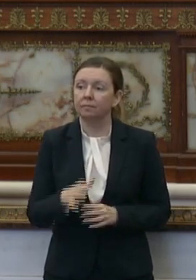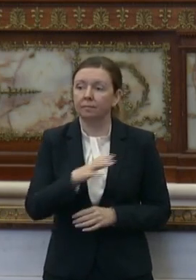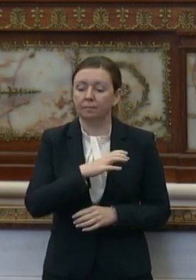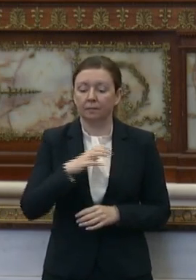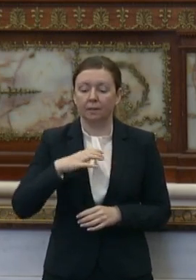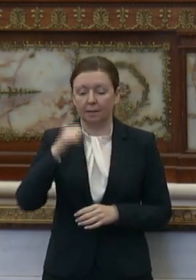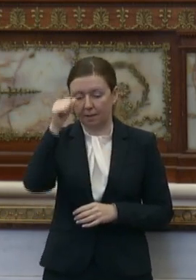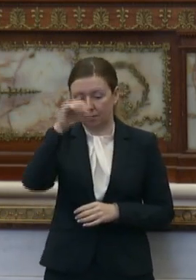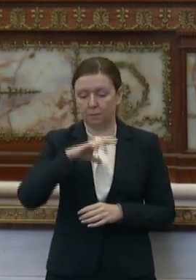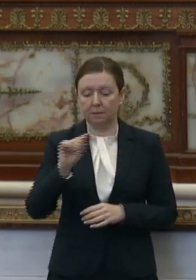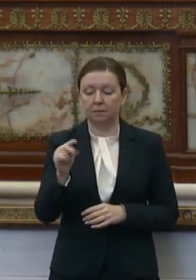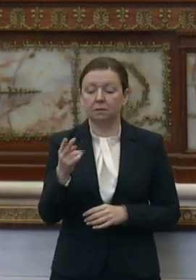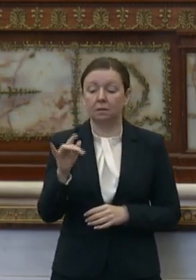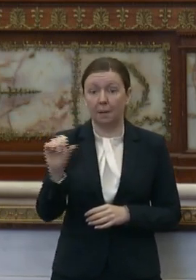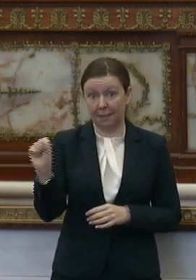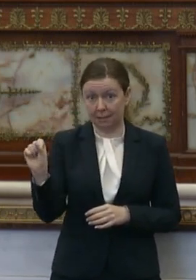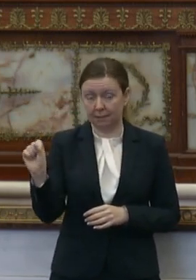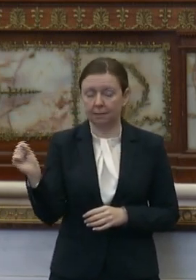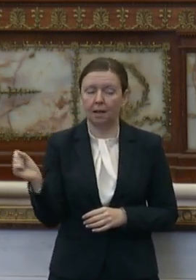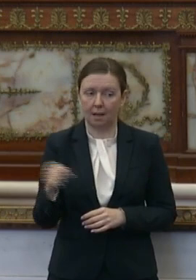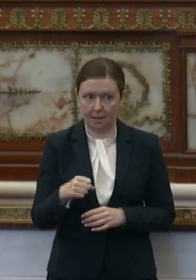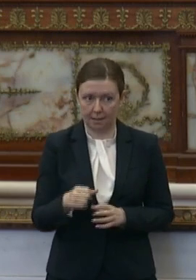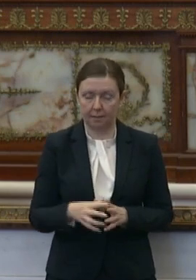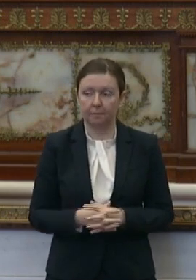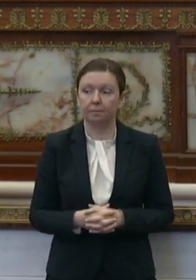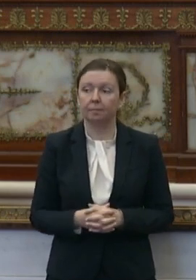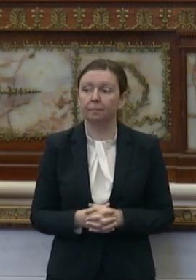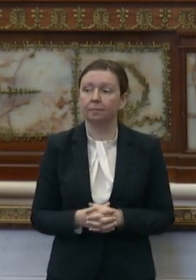Councilman Thomas? Aye.